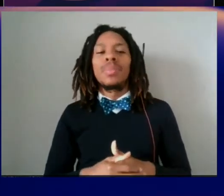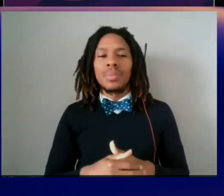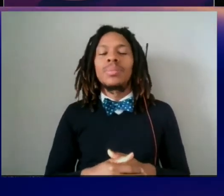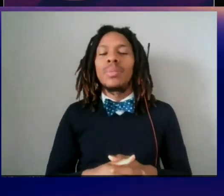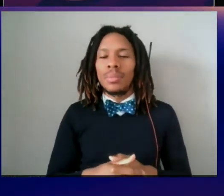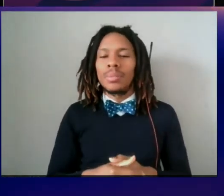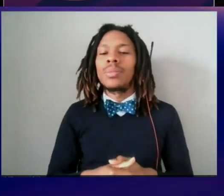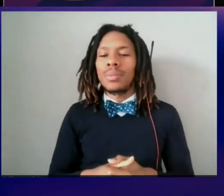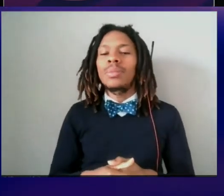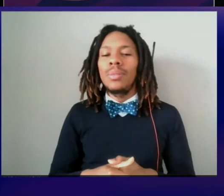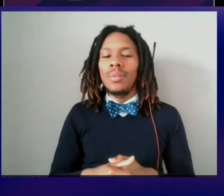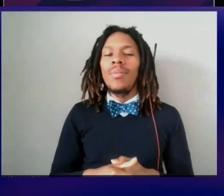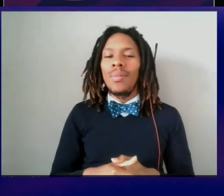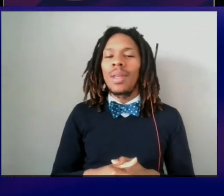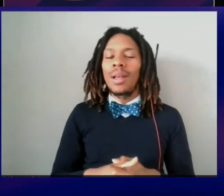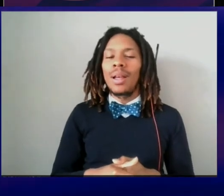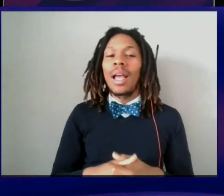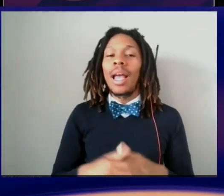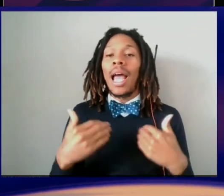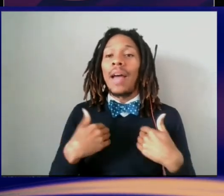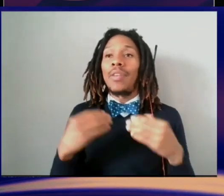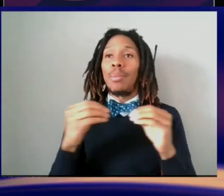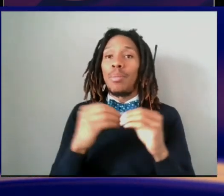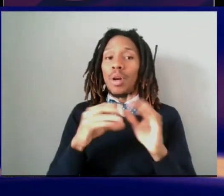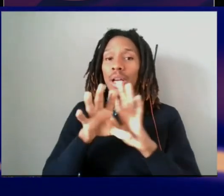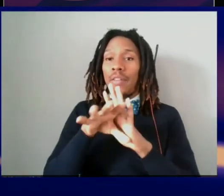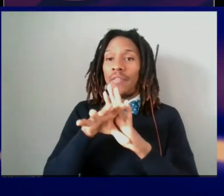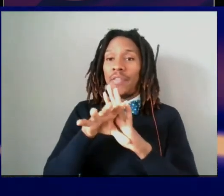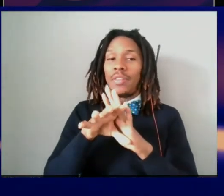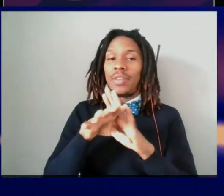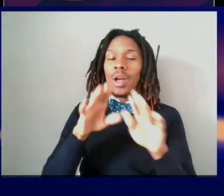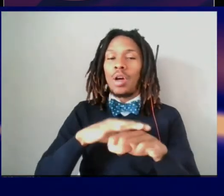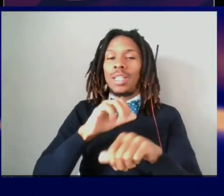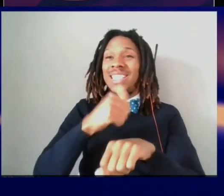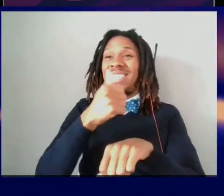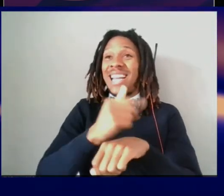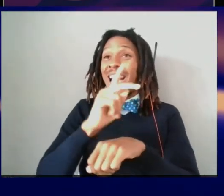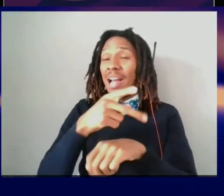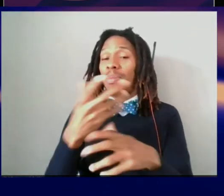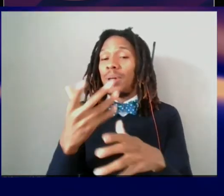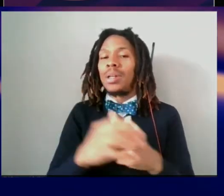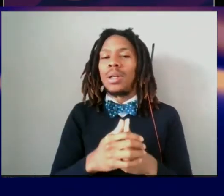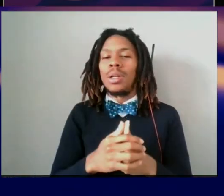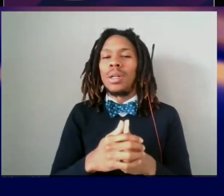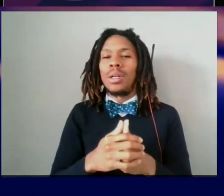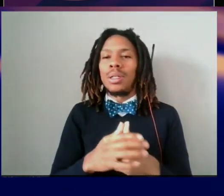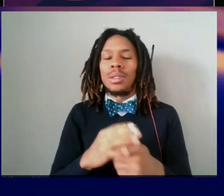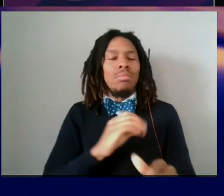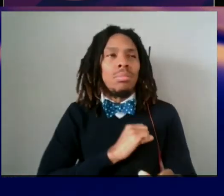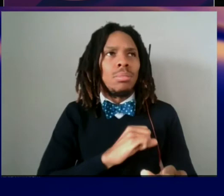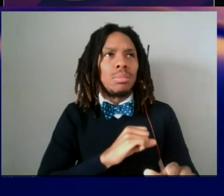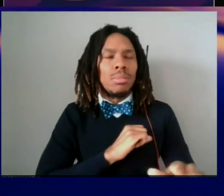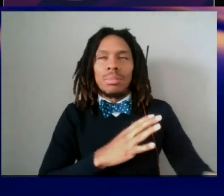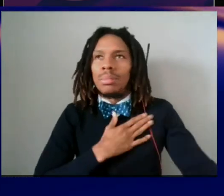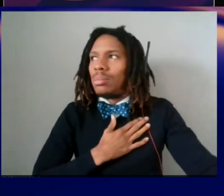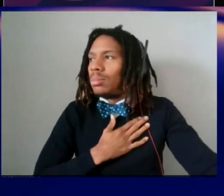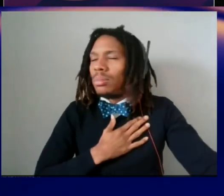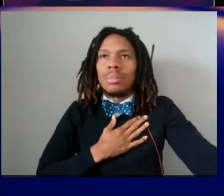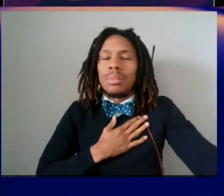I have some more video on the setting up of it, but I wanted Excuse to. me. I do